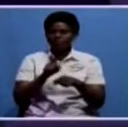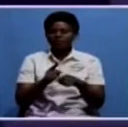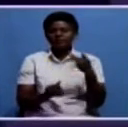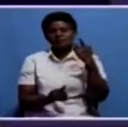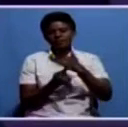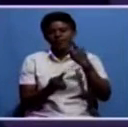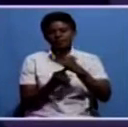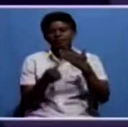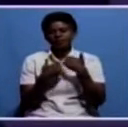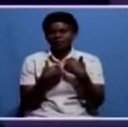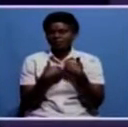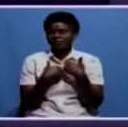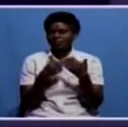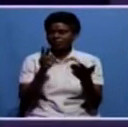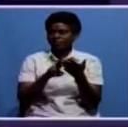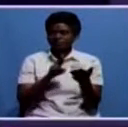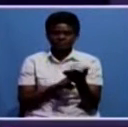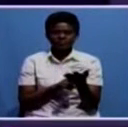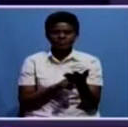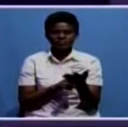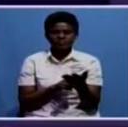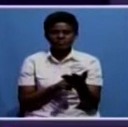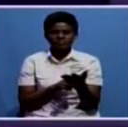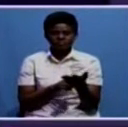up in this report, politically exposed persons.